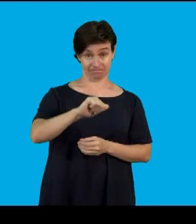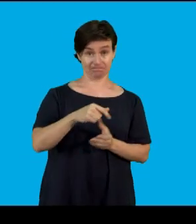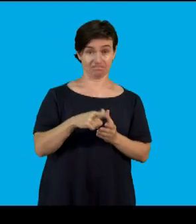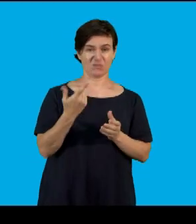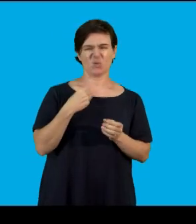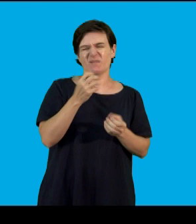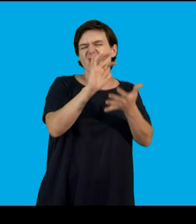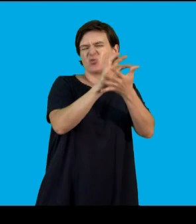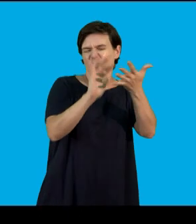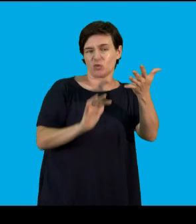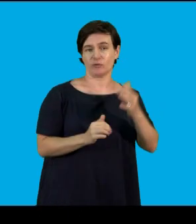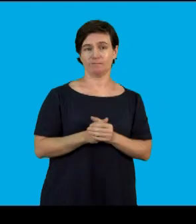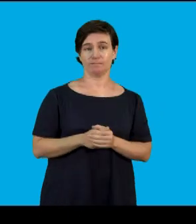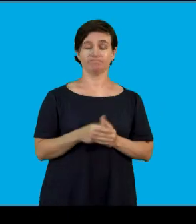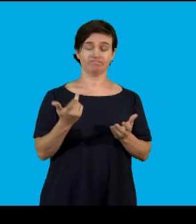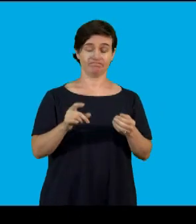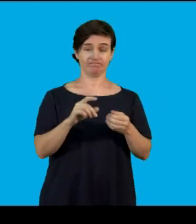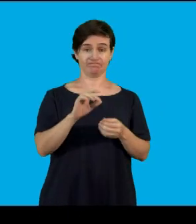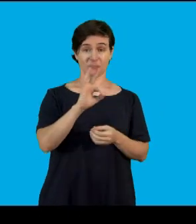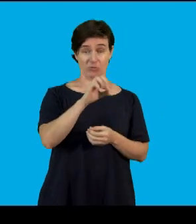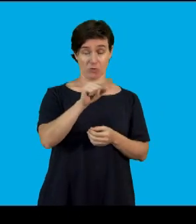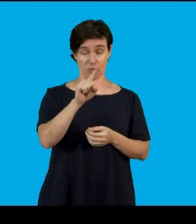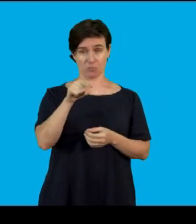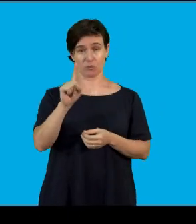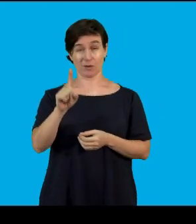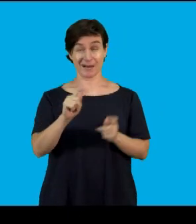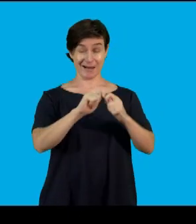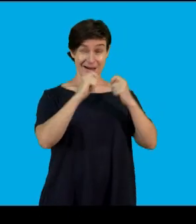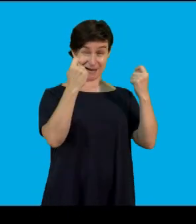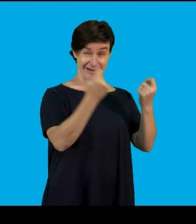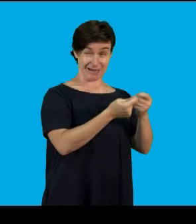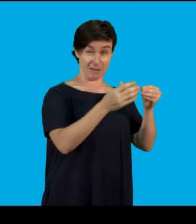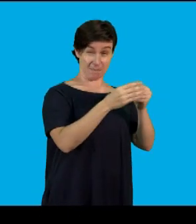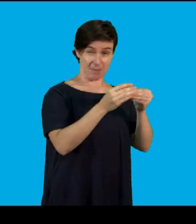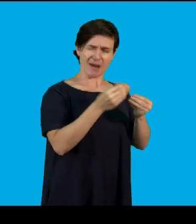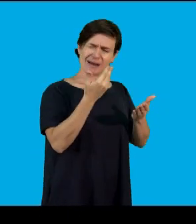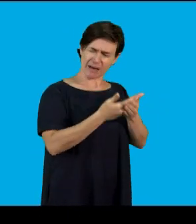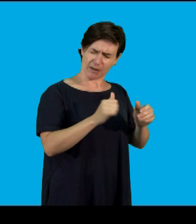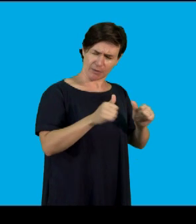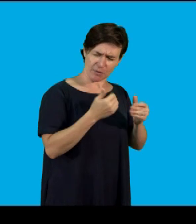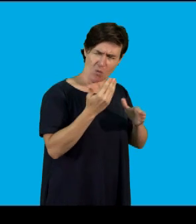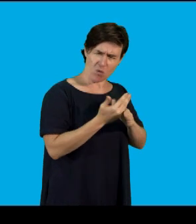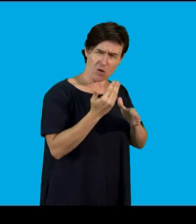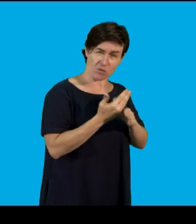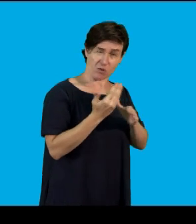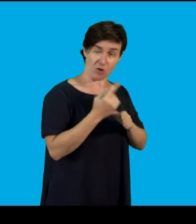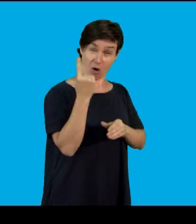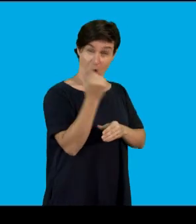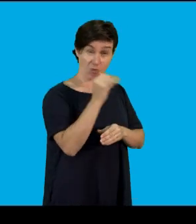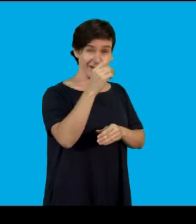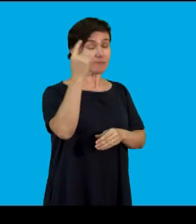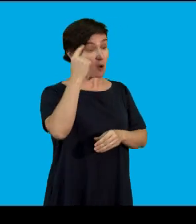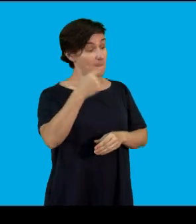here's scenario number 1. Team members can perform only if they know exactly what